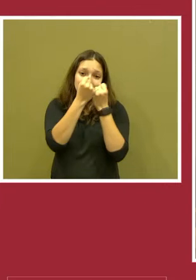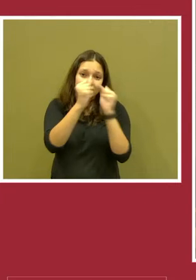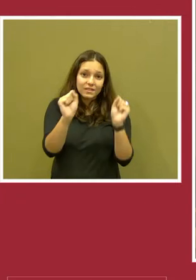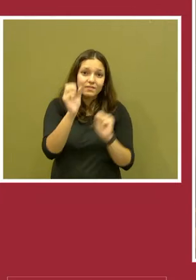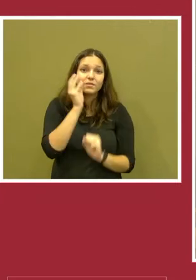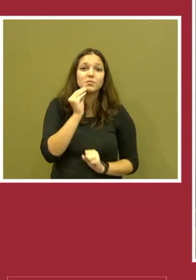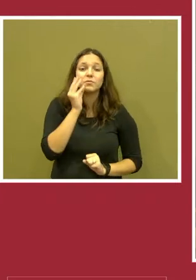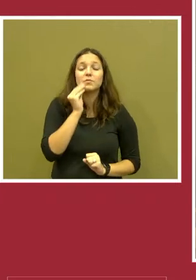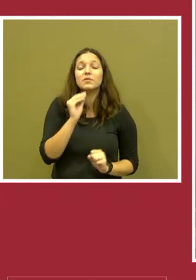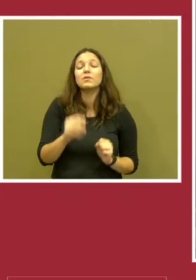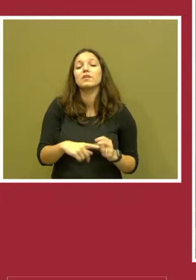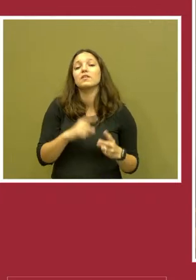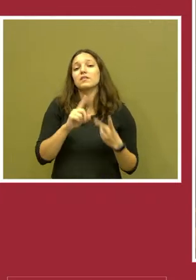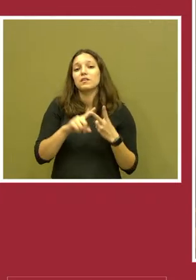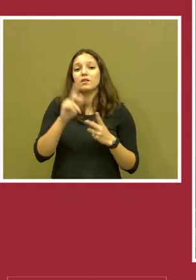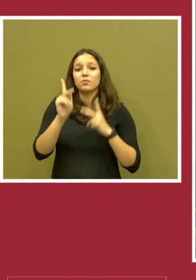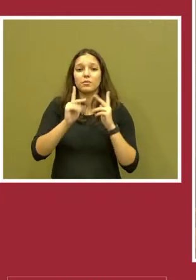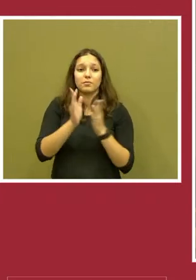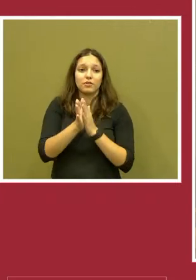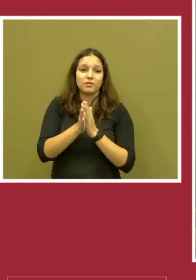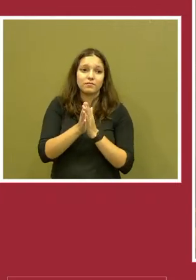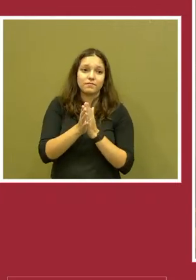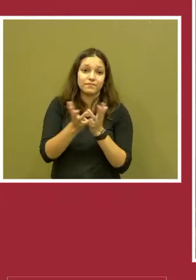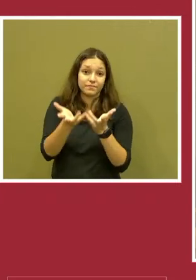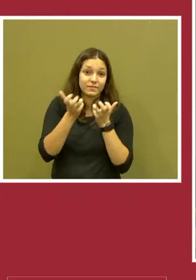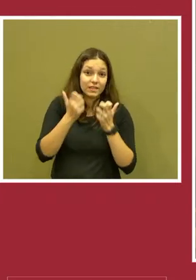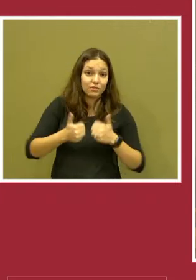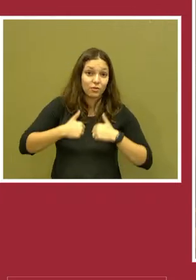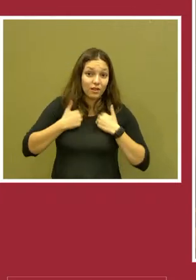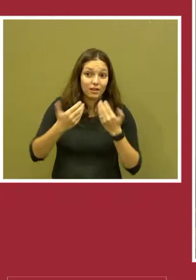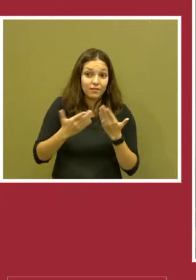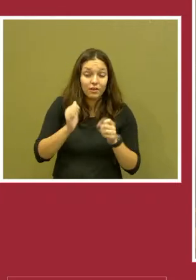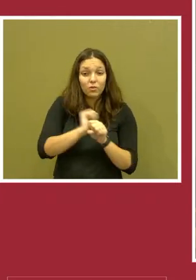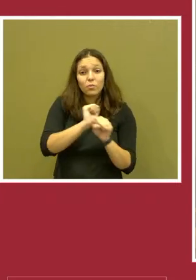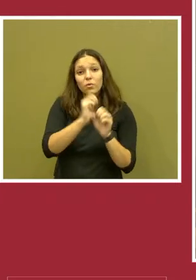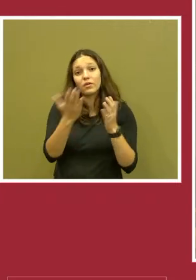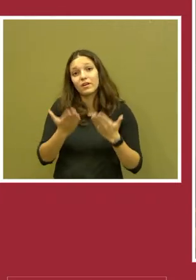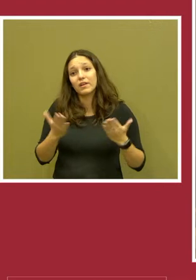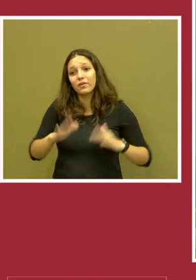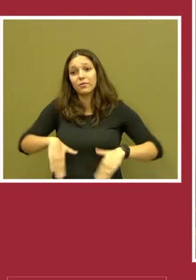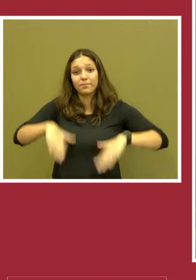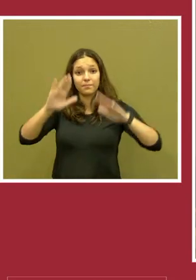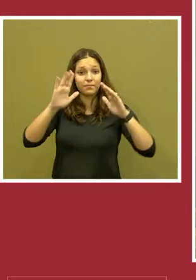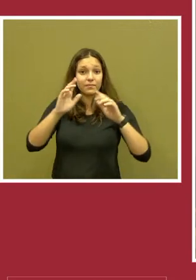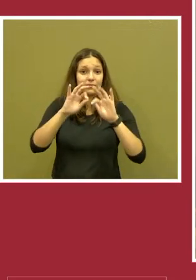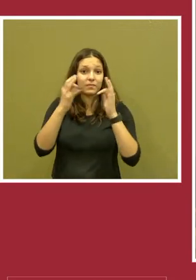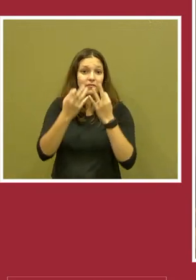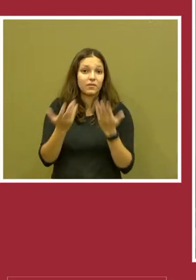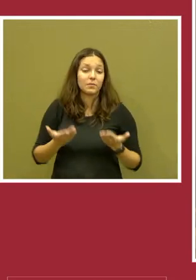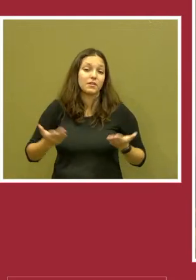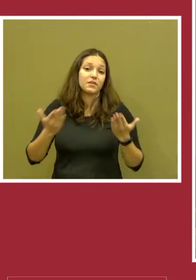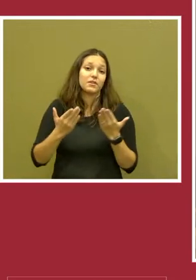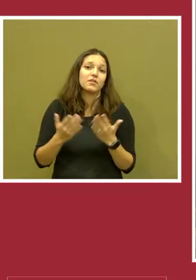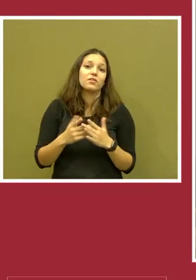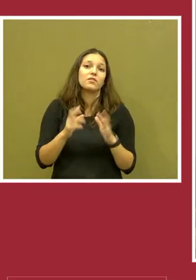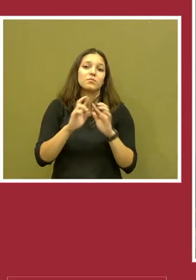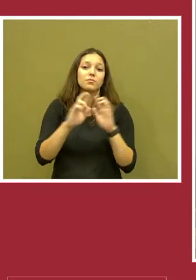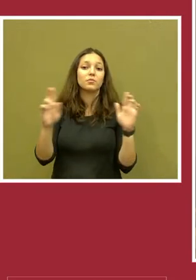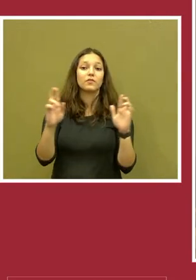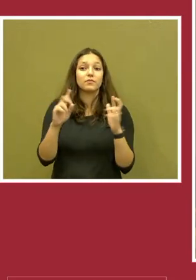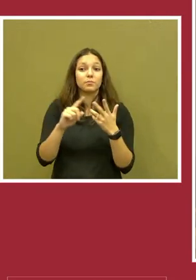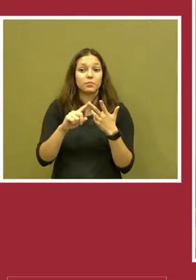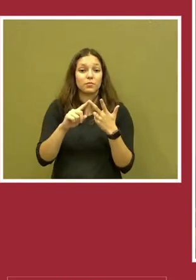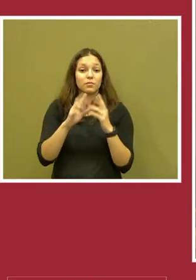we experience, people's desire to live here, to work here, to raise their families here, and the preparation of a